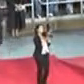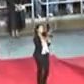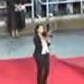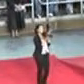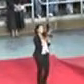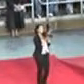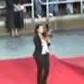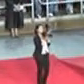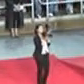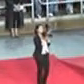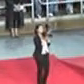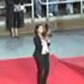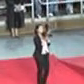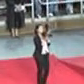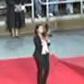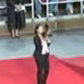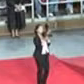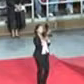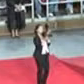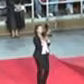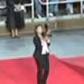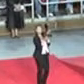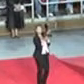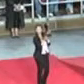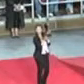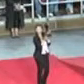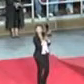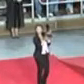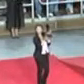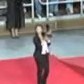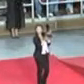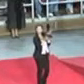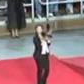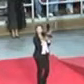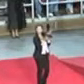Brooke Cleveland, Speech and Hearing Sciences.